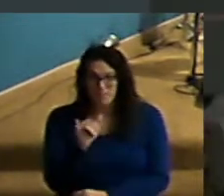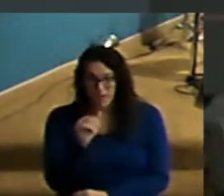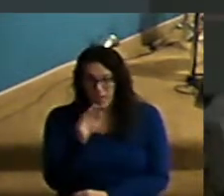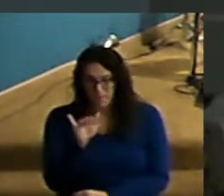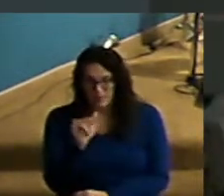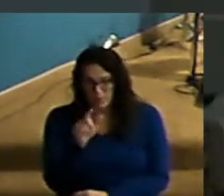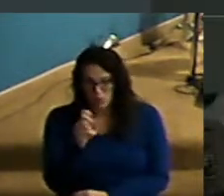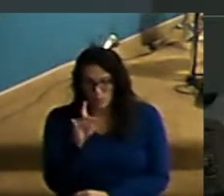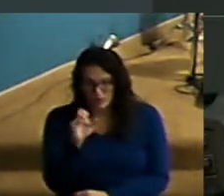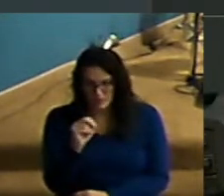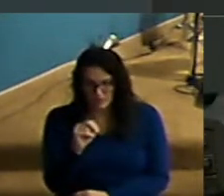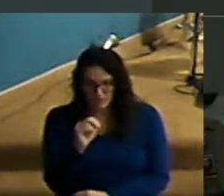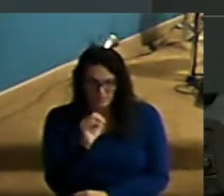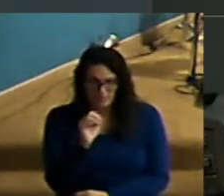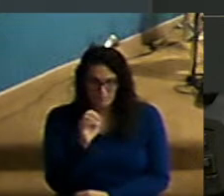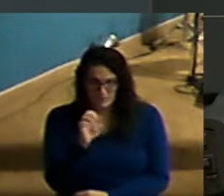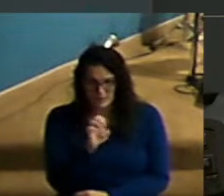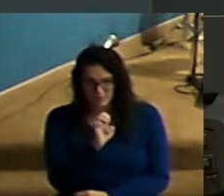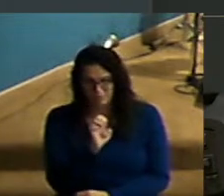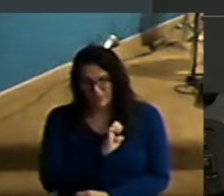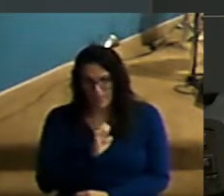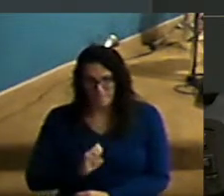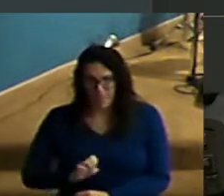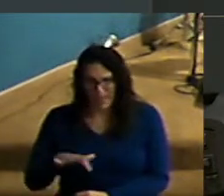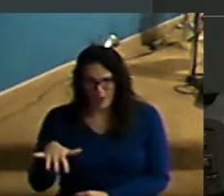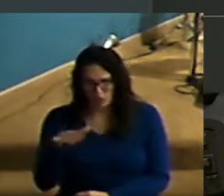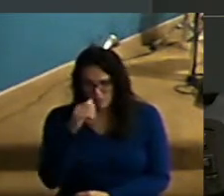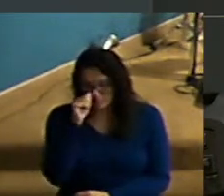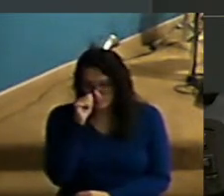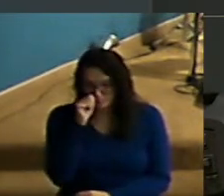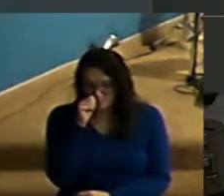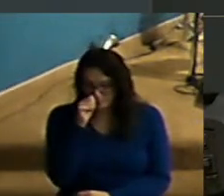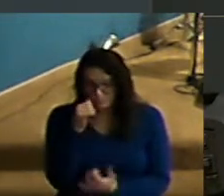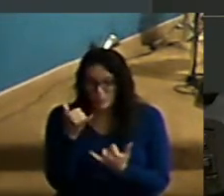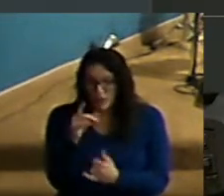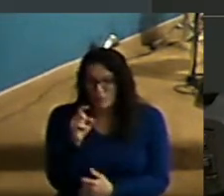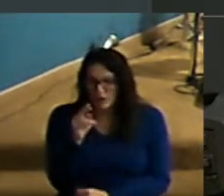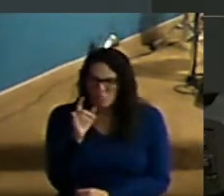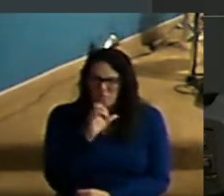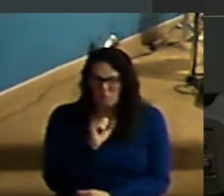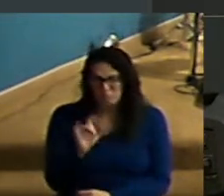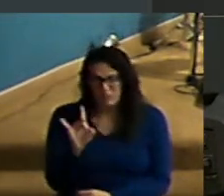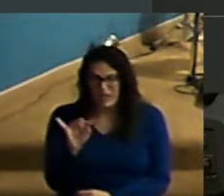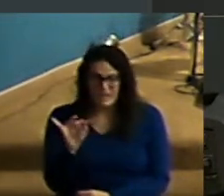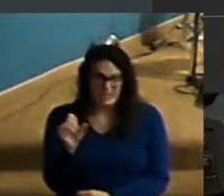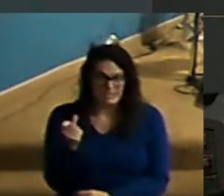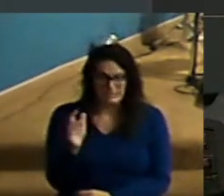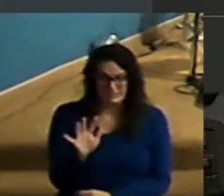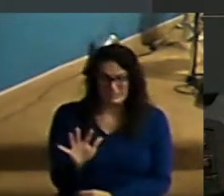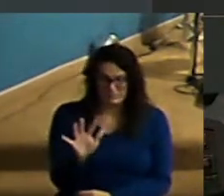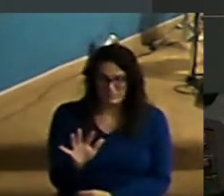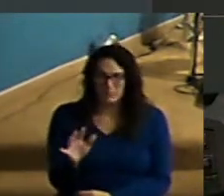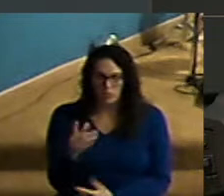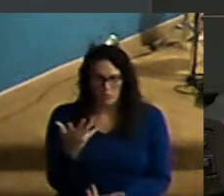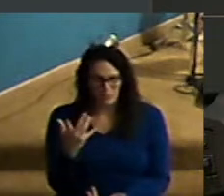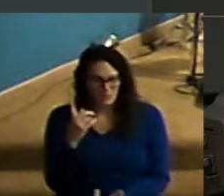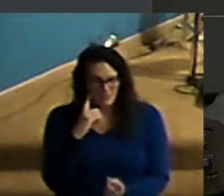this time is probably in his 80s. So he's an older man, and listen to what's happening in his